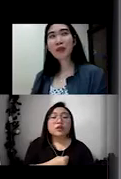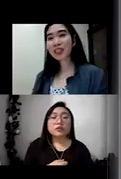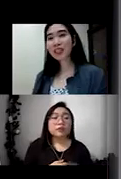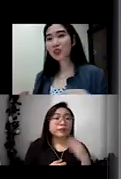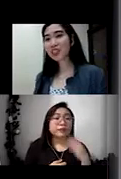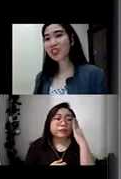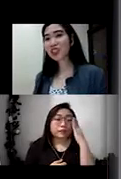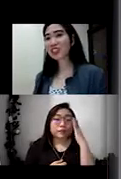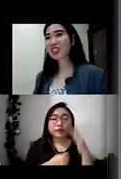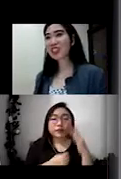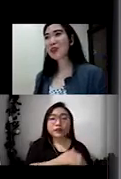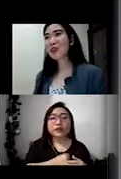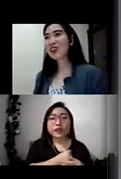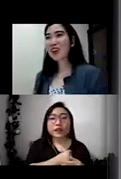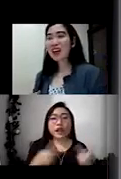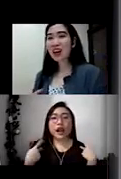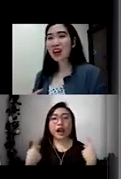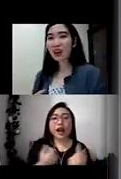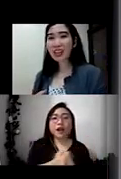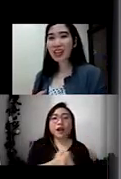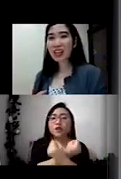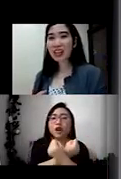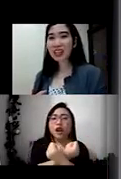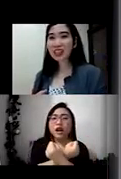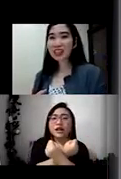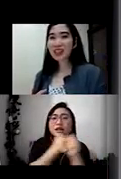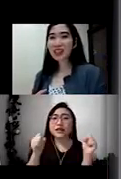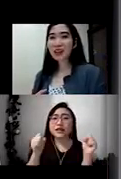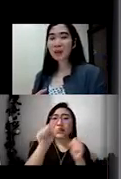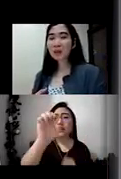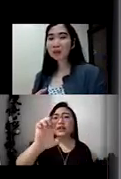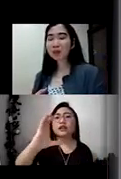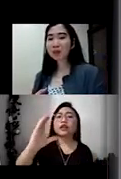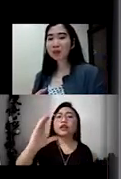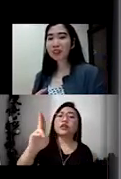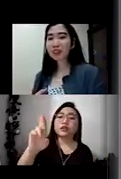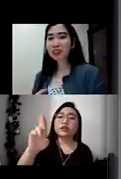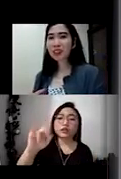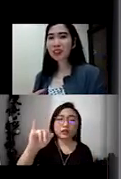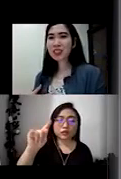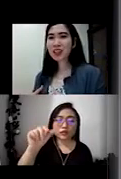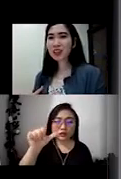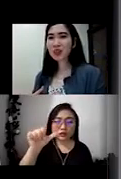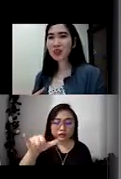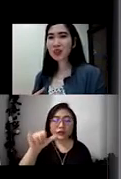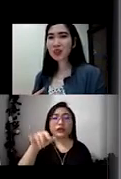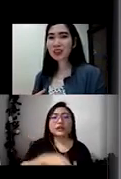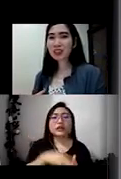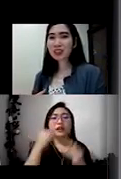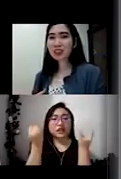may security issues dito, pero ako kasi ay hindi